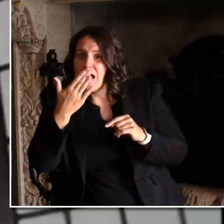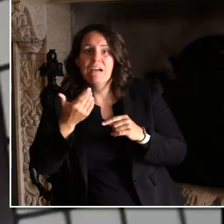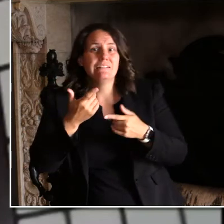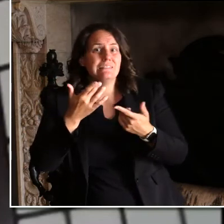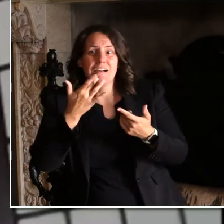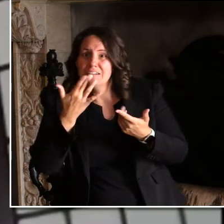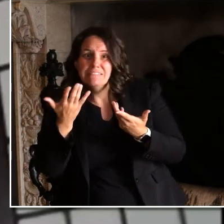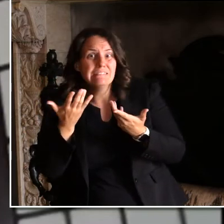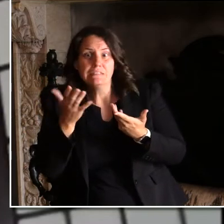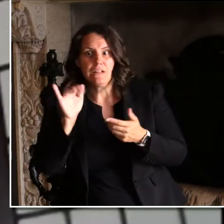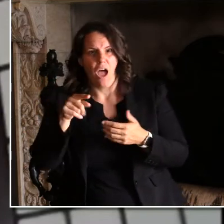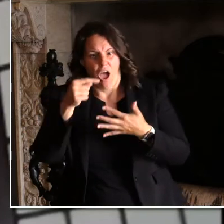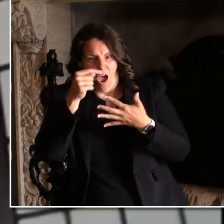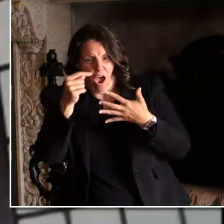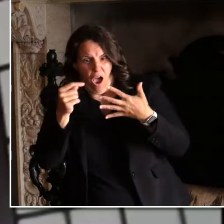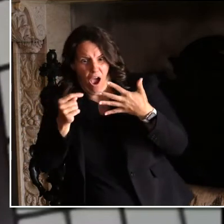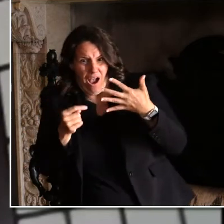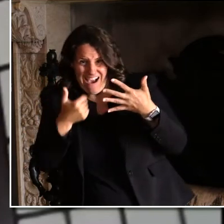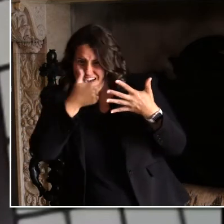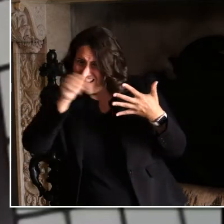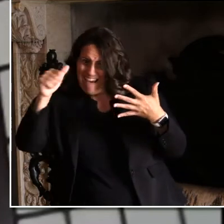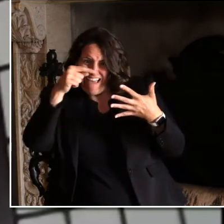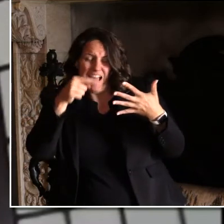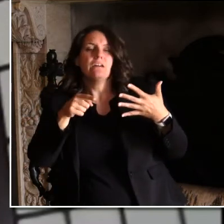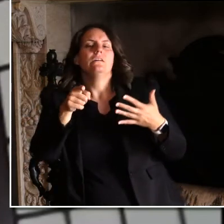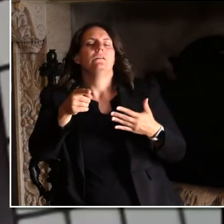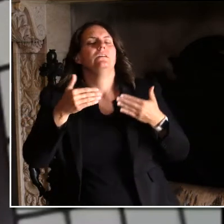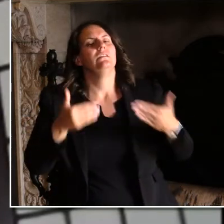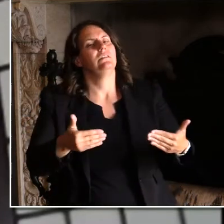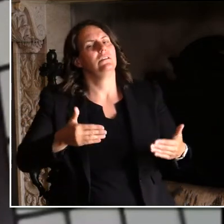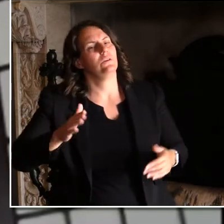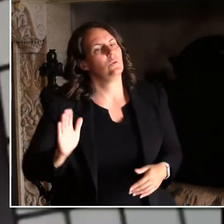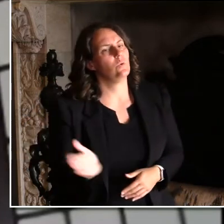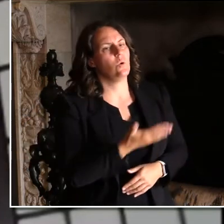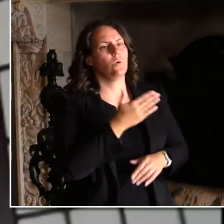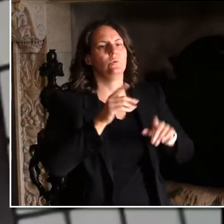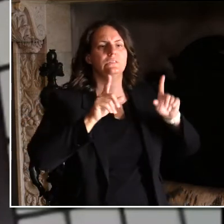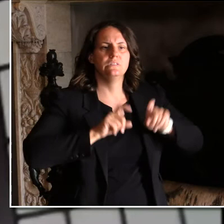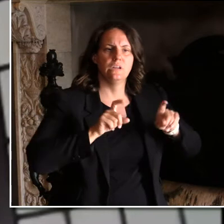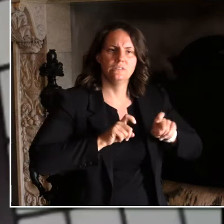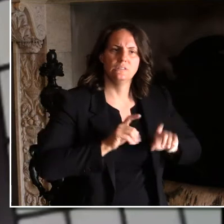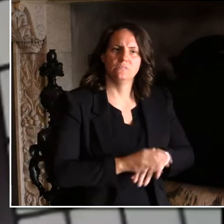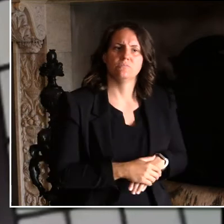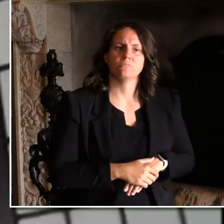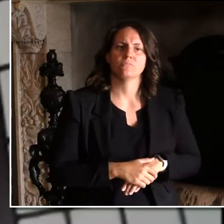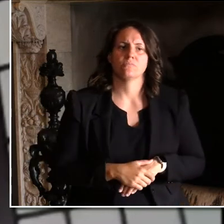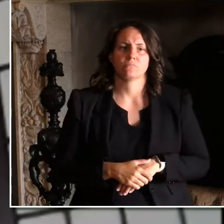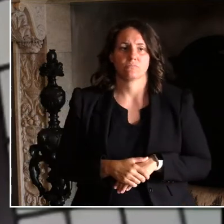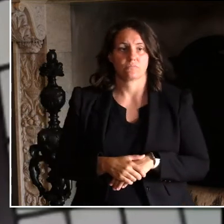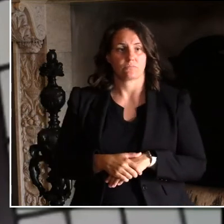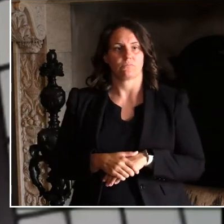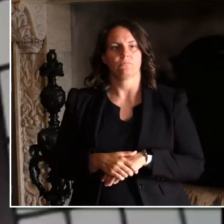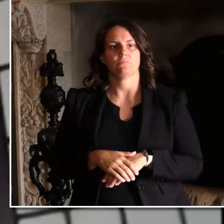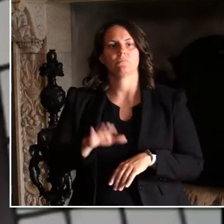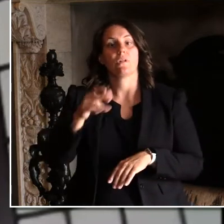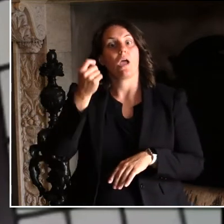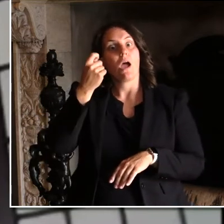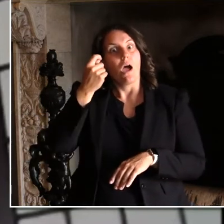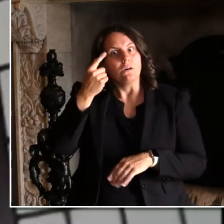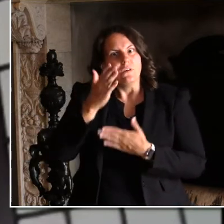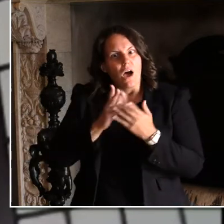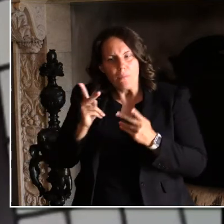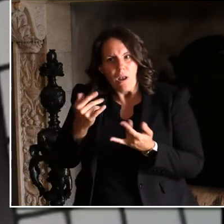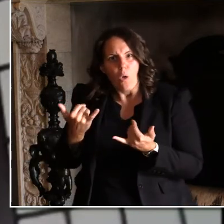know that some people are experiencing extreme fatigue and abdominal issues. Even if your symptoms are mild, we're urging you to